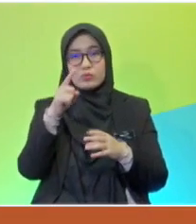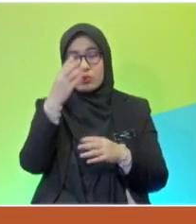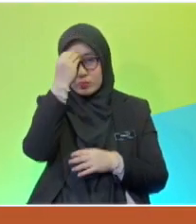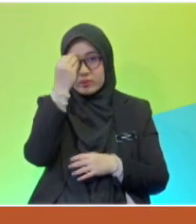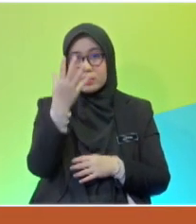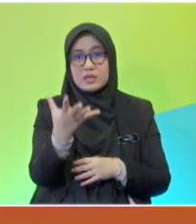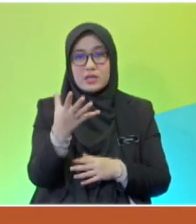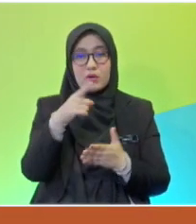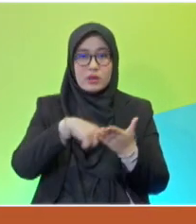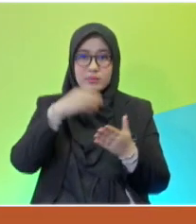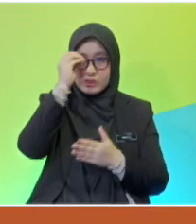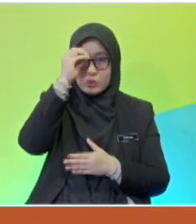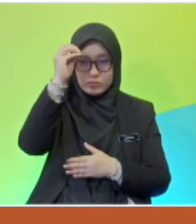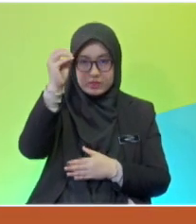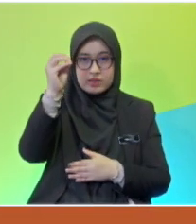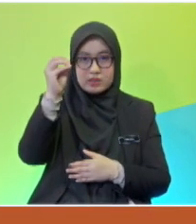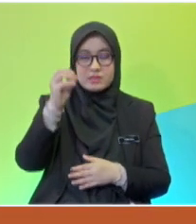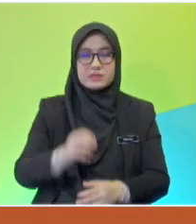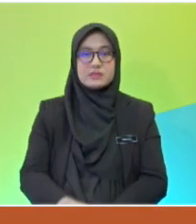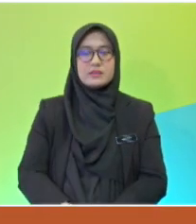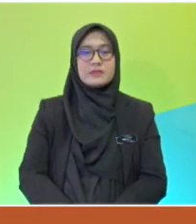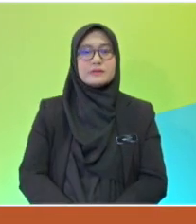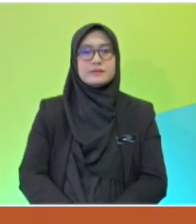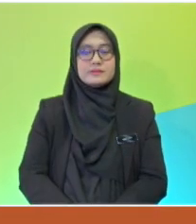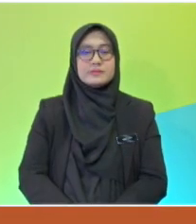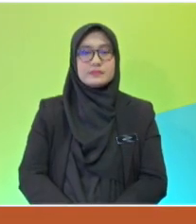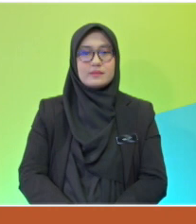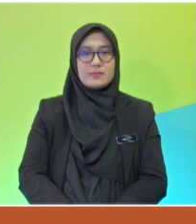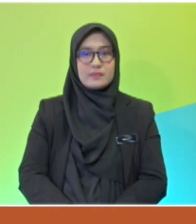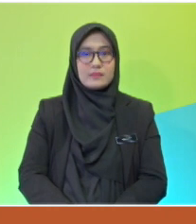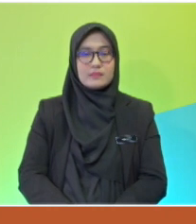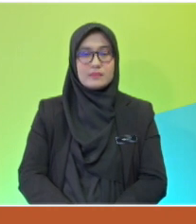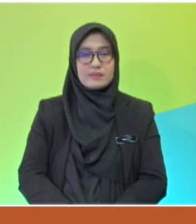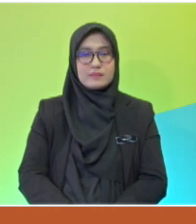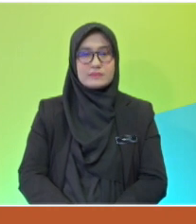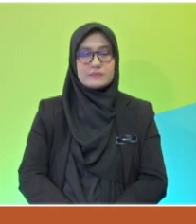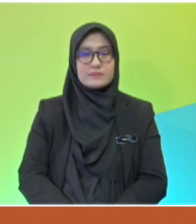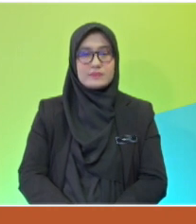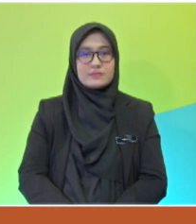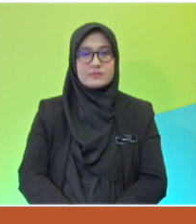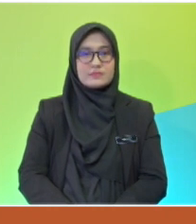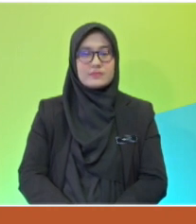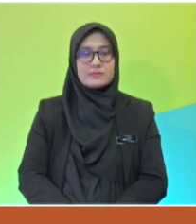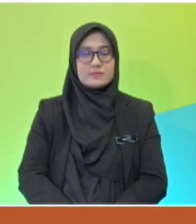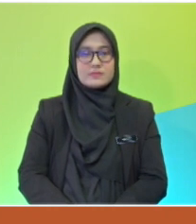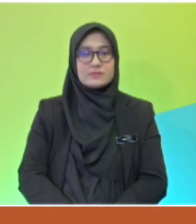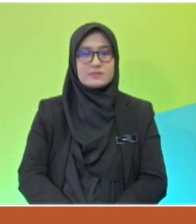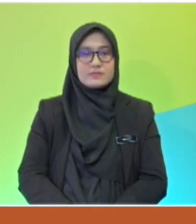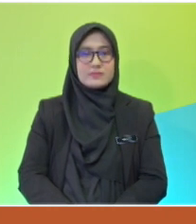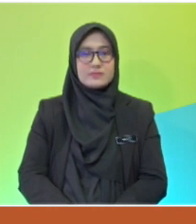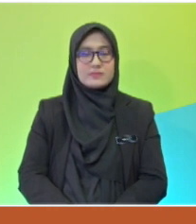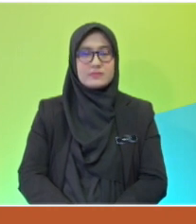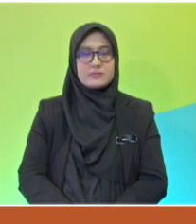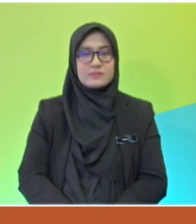can produce a plan and a draft appropriately, independently. So that would be another keyword there. And using